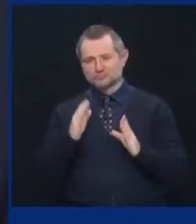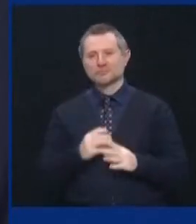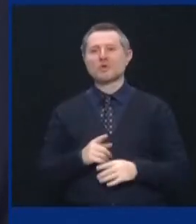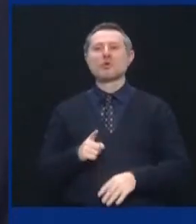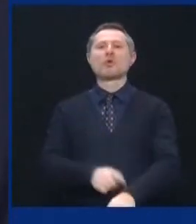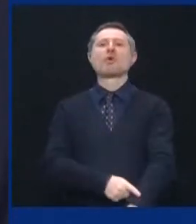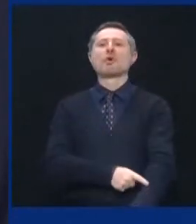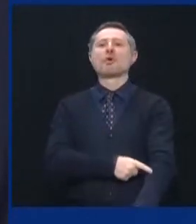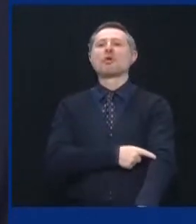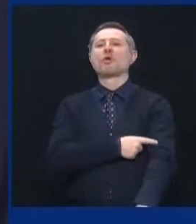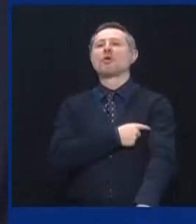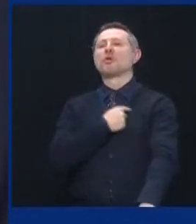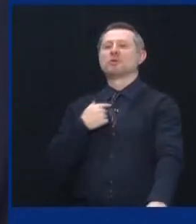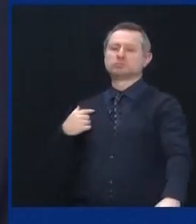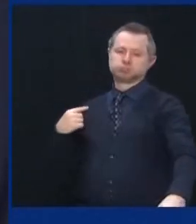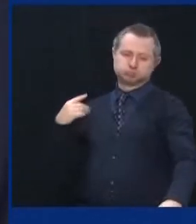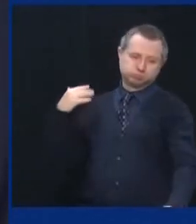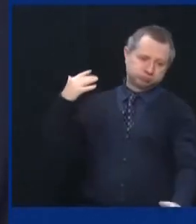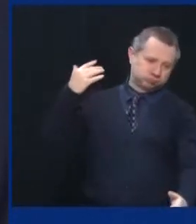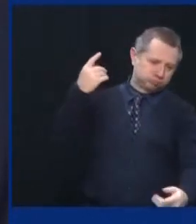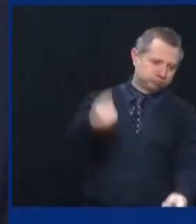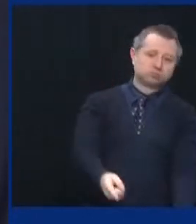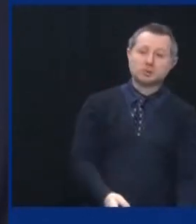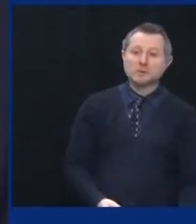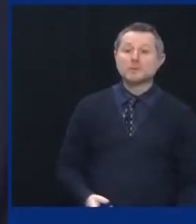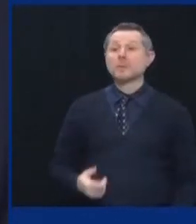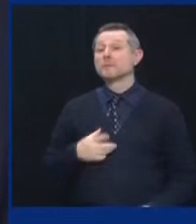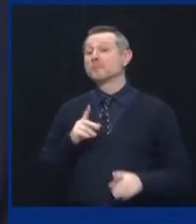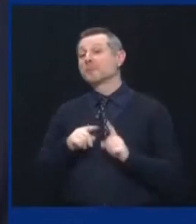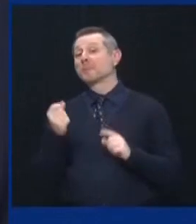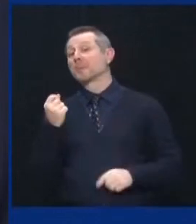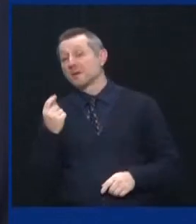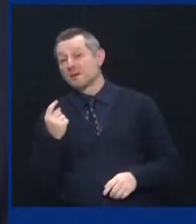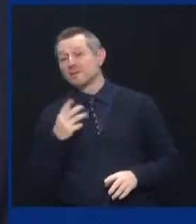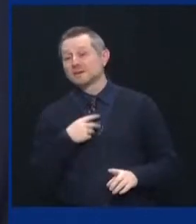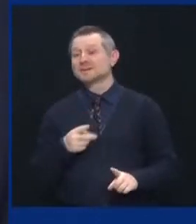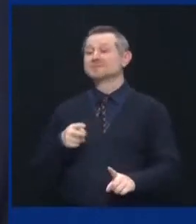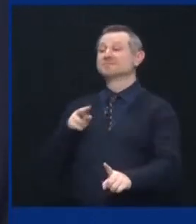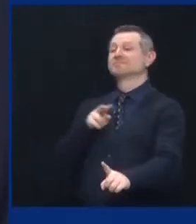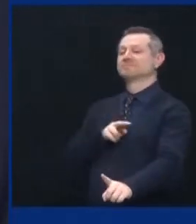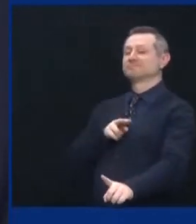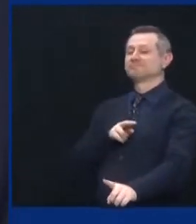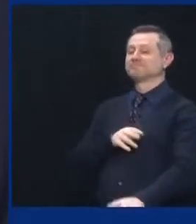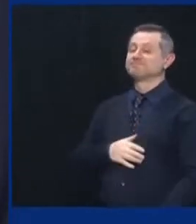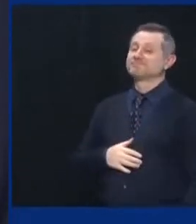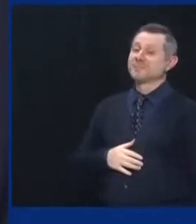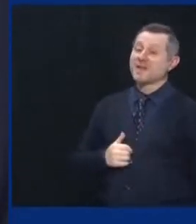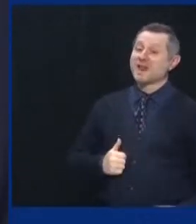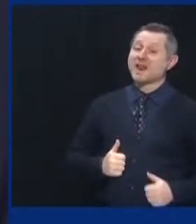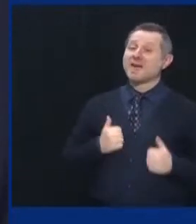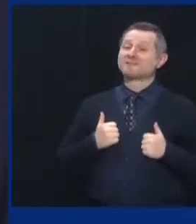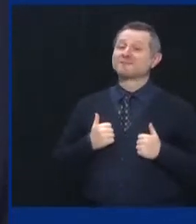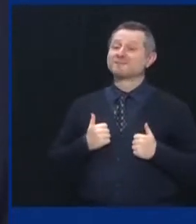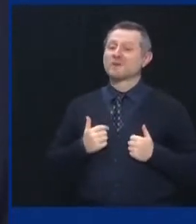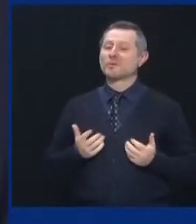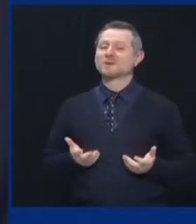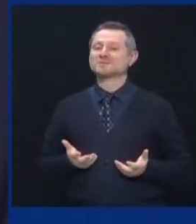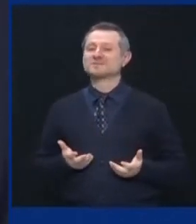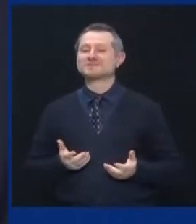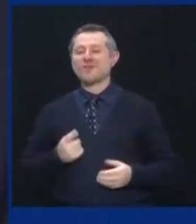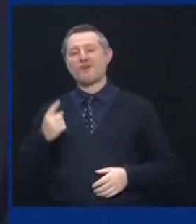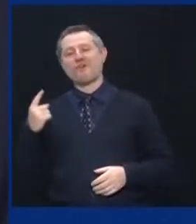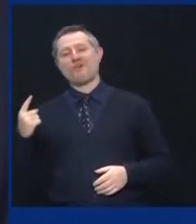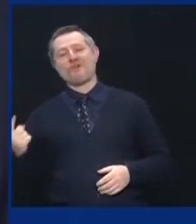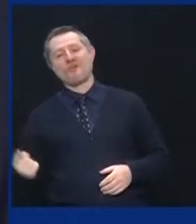But think of it this way. Life is going to